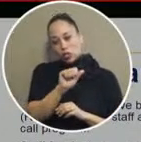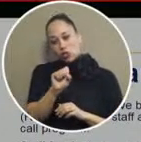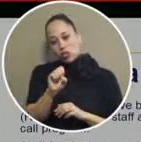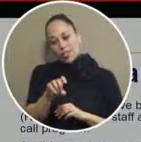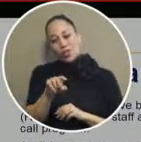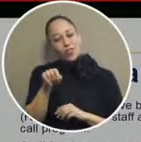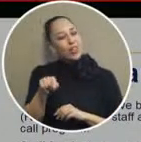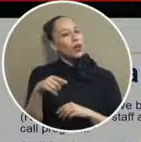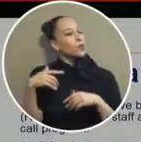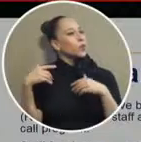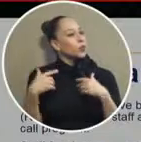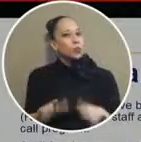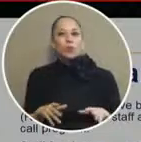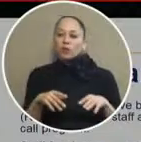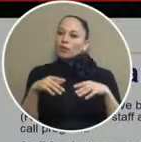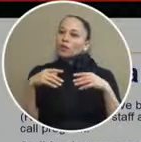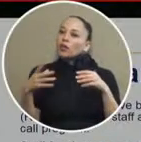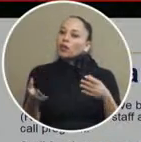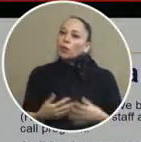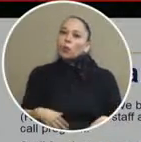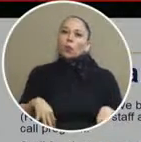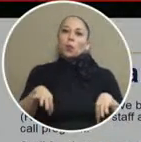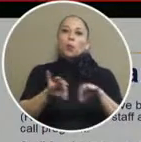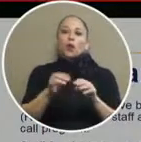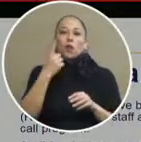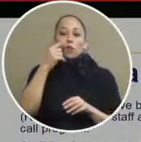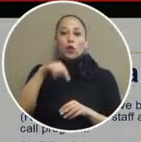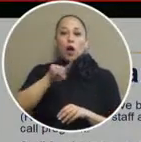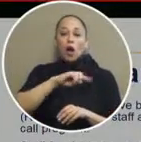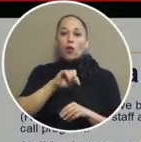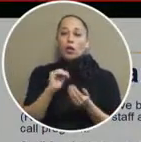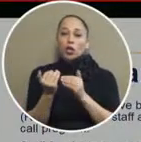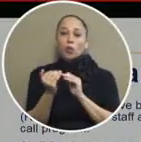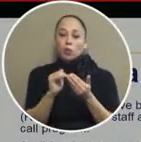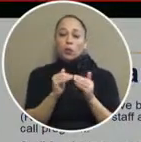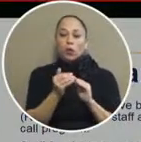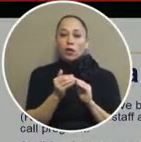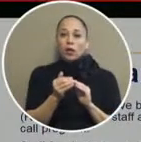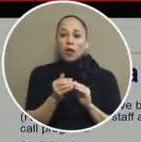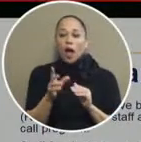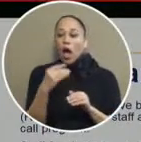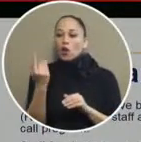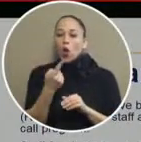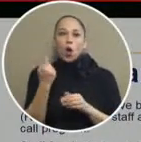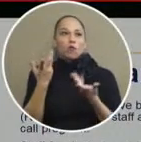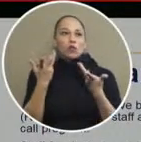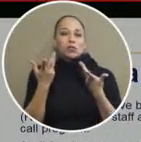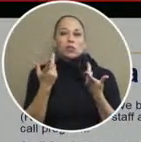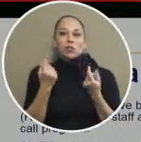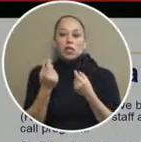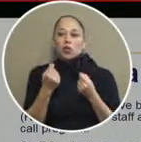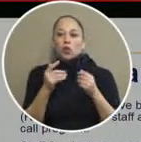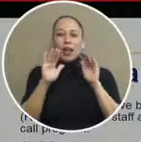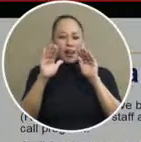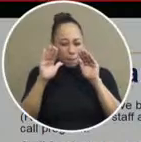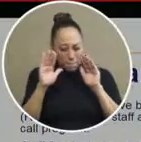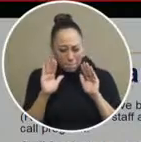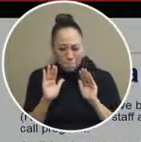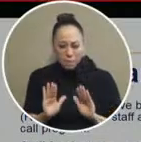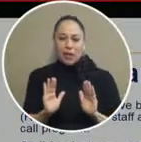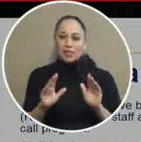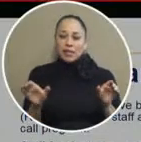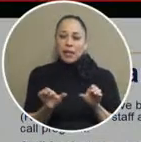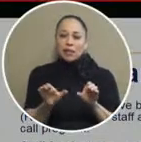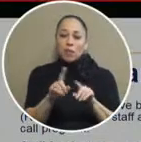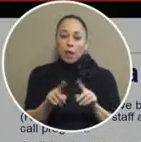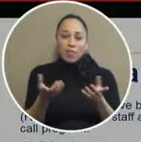an extraordinary component of our community. And they have always done amazing activities, but during